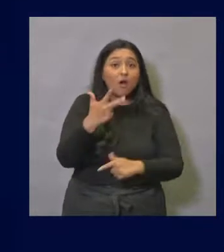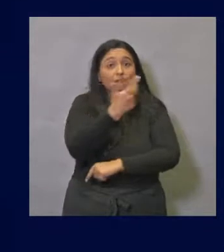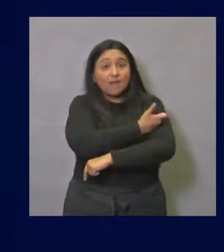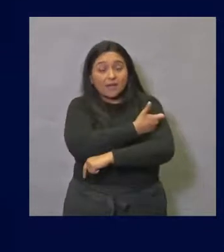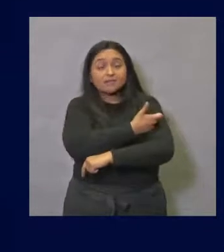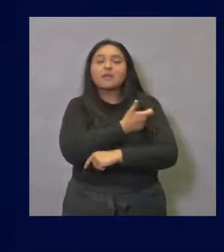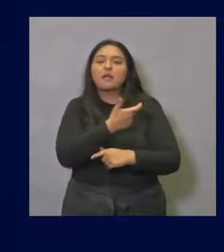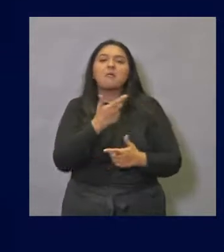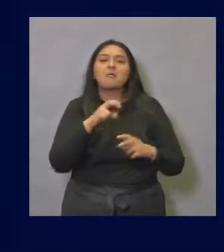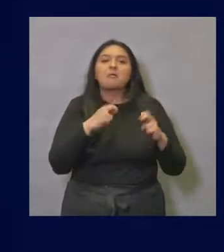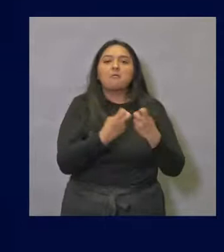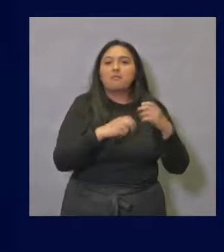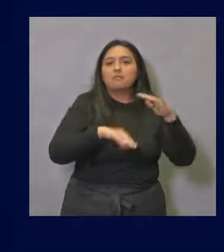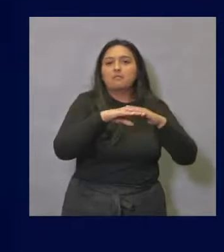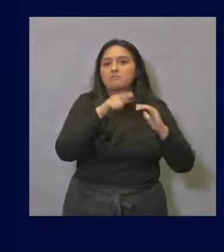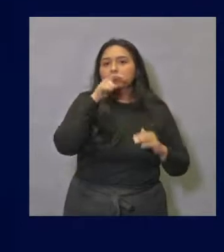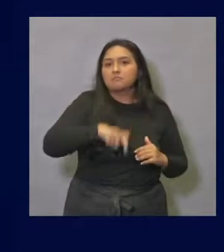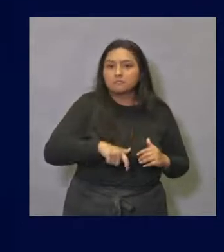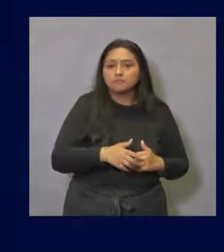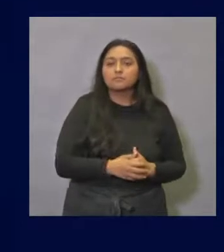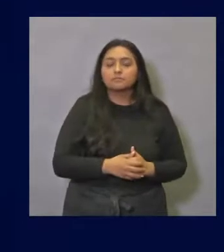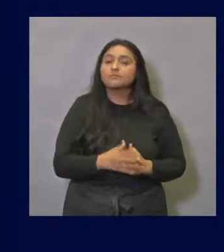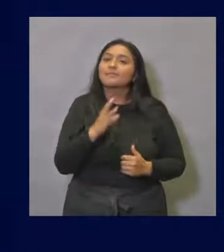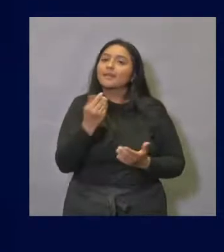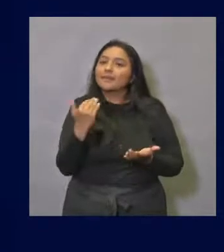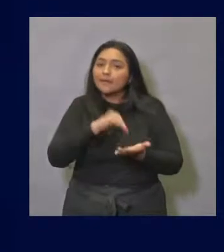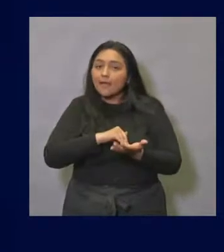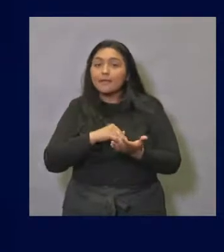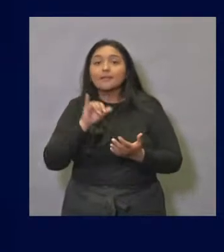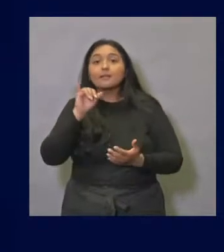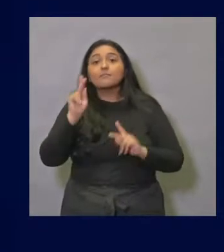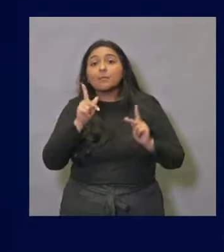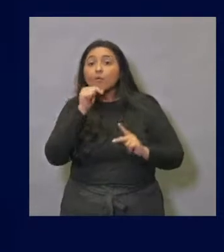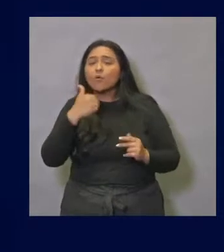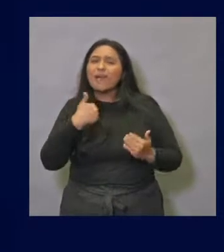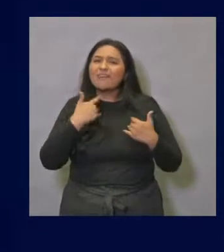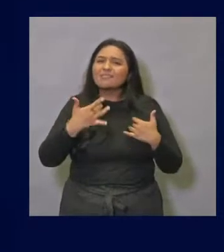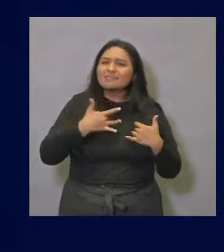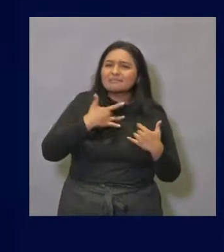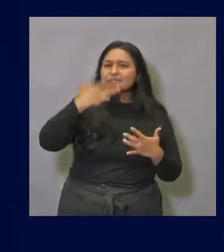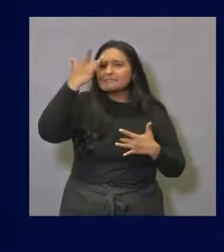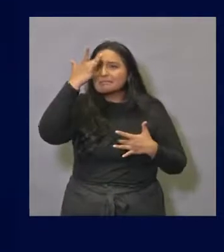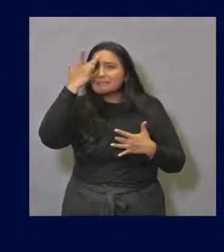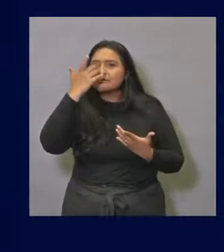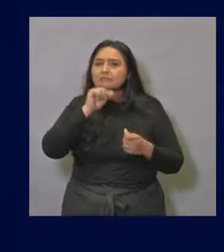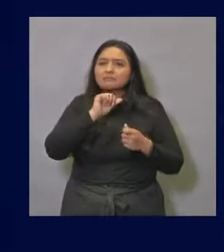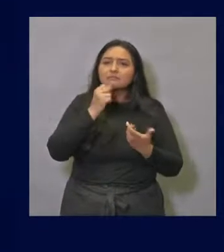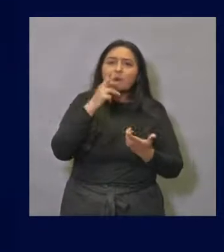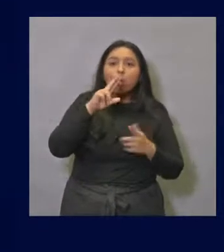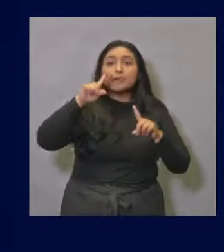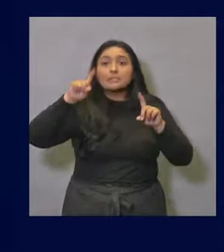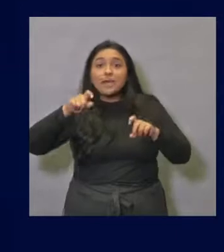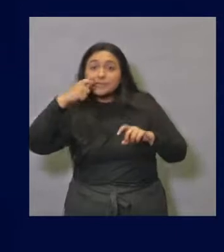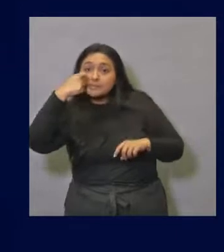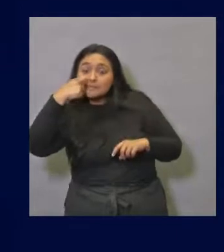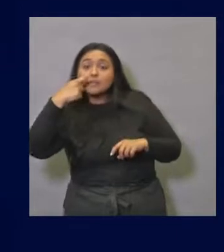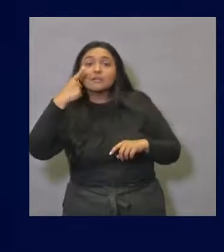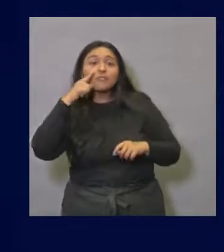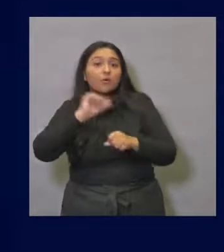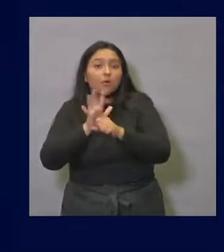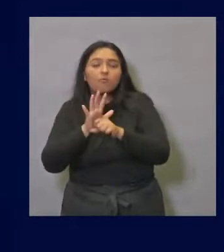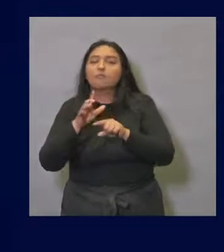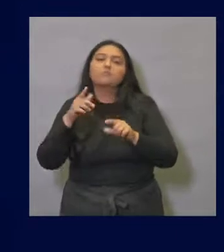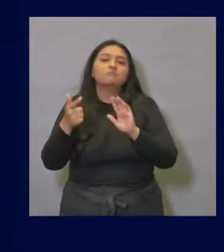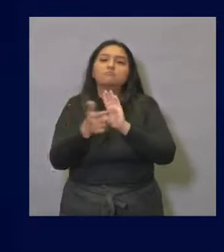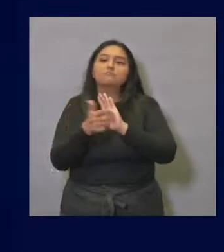necessary. And as always, those with symptoms or those who have tested positive for COVID-19 are not allowed to attend any